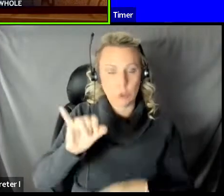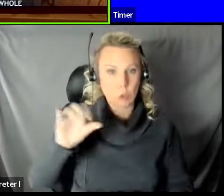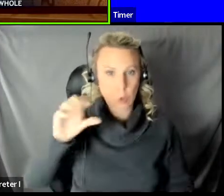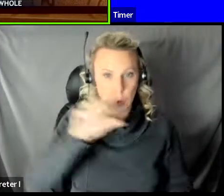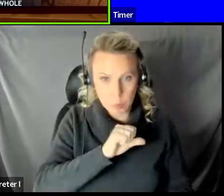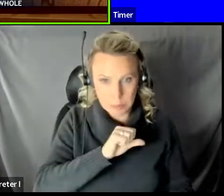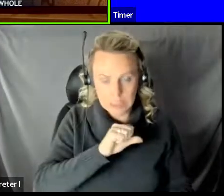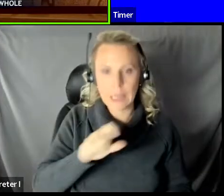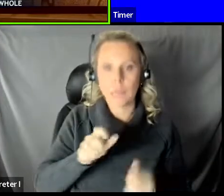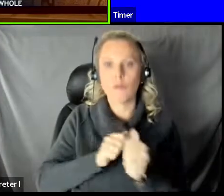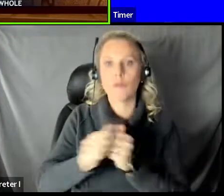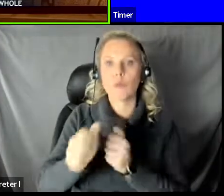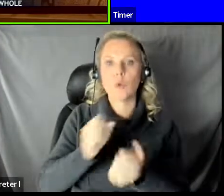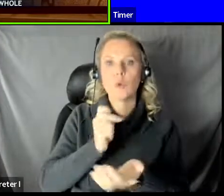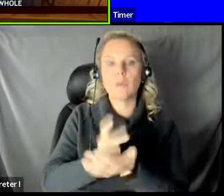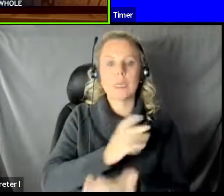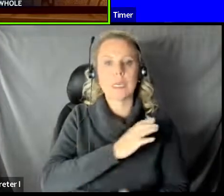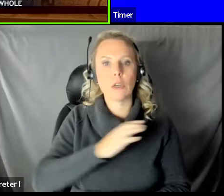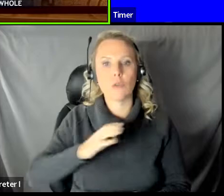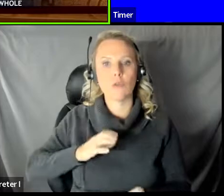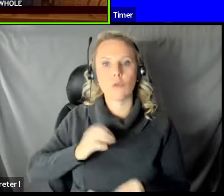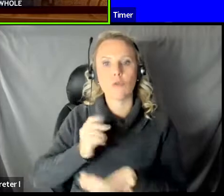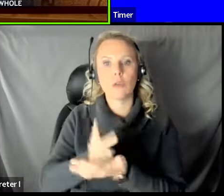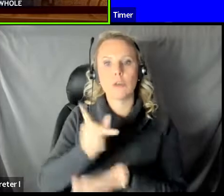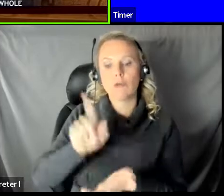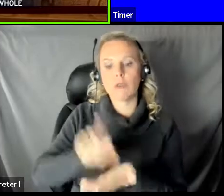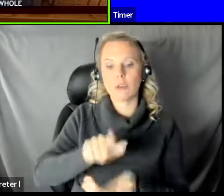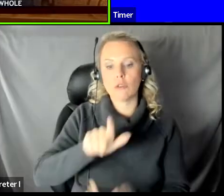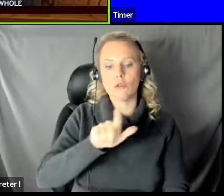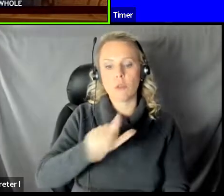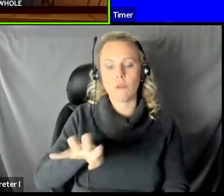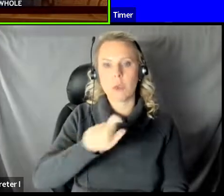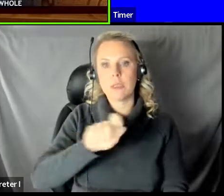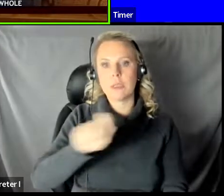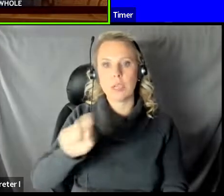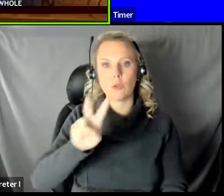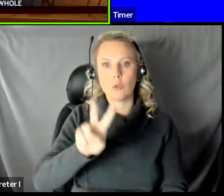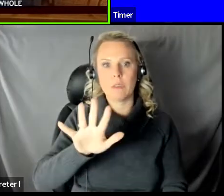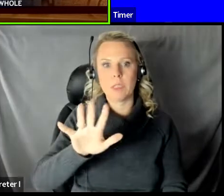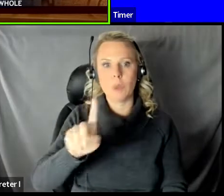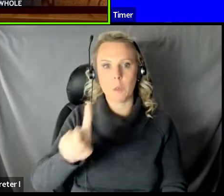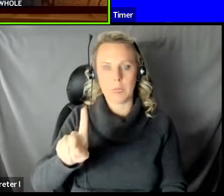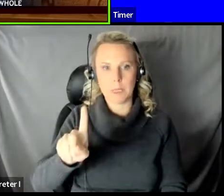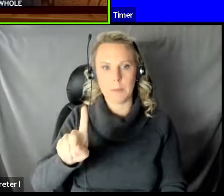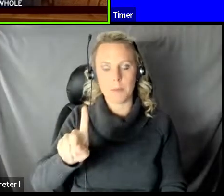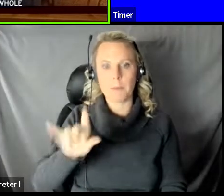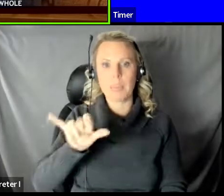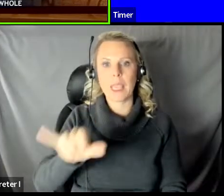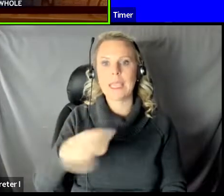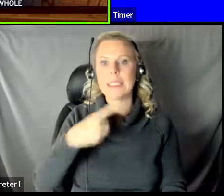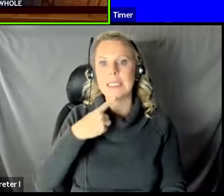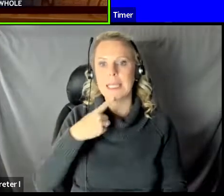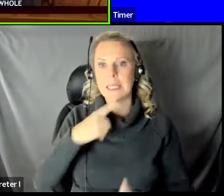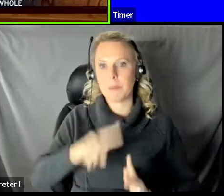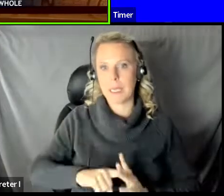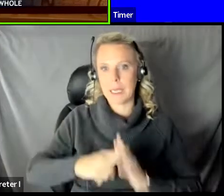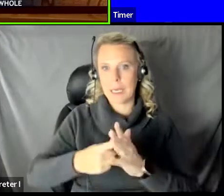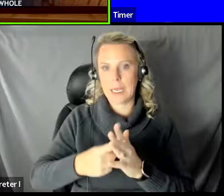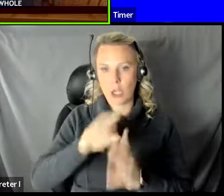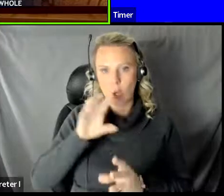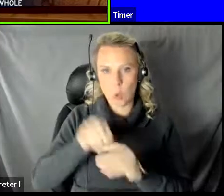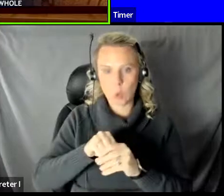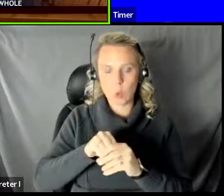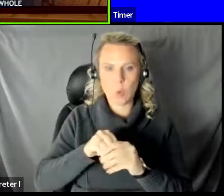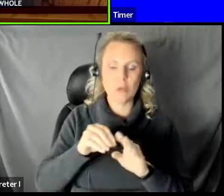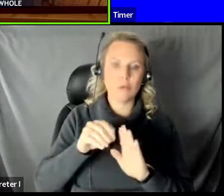the committee recommends the council approve the committee print for Bill 24-251, which, as I said at the outset, includes